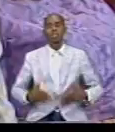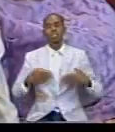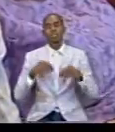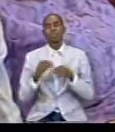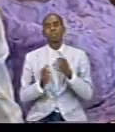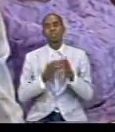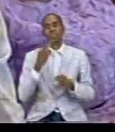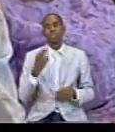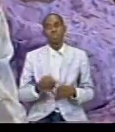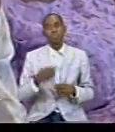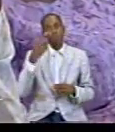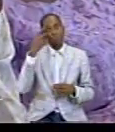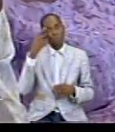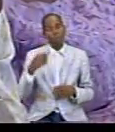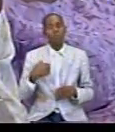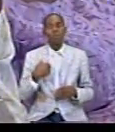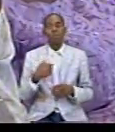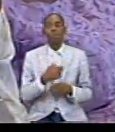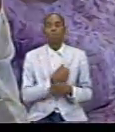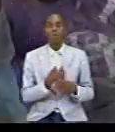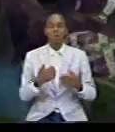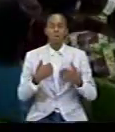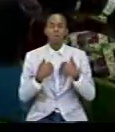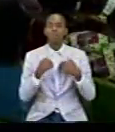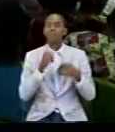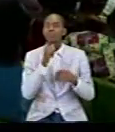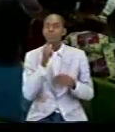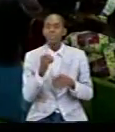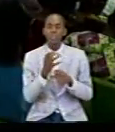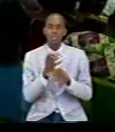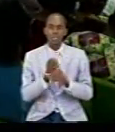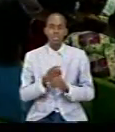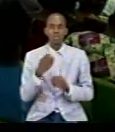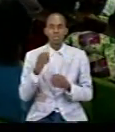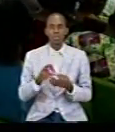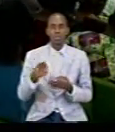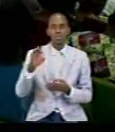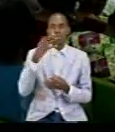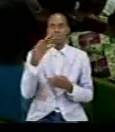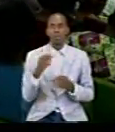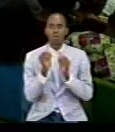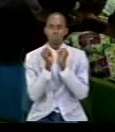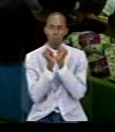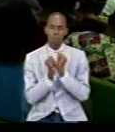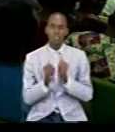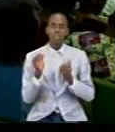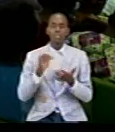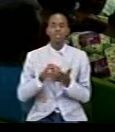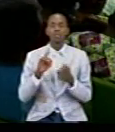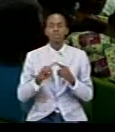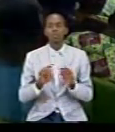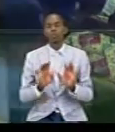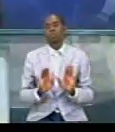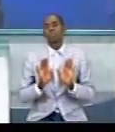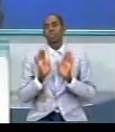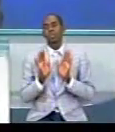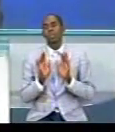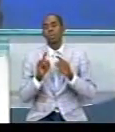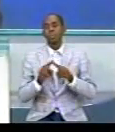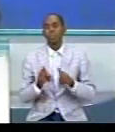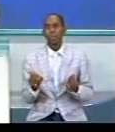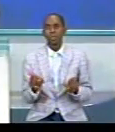For we have not received the spirit of bondage again to fear,